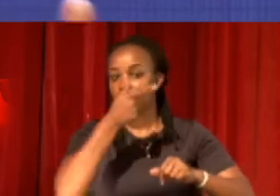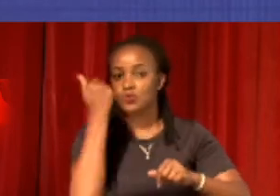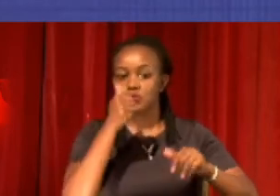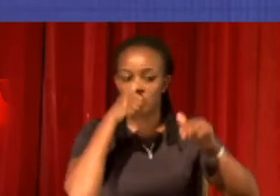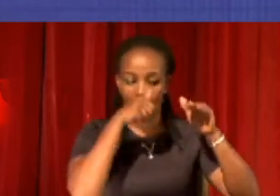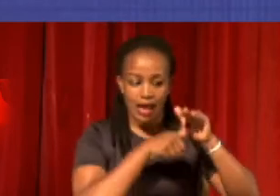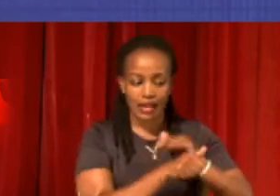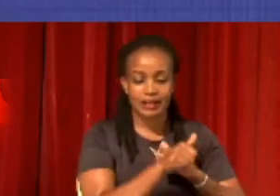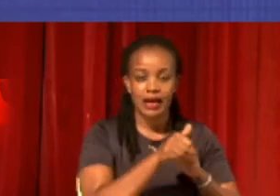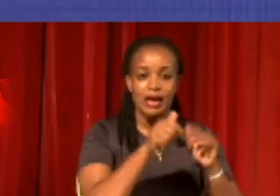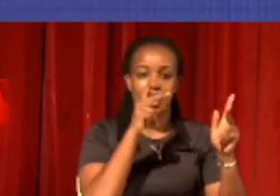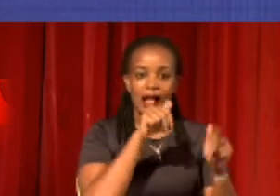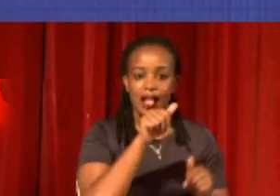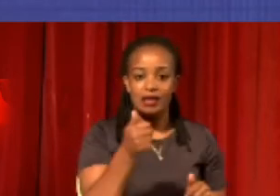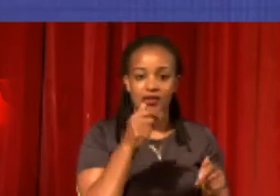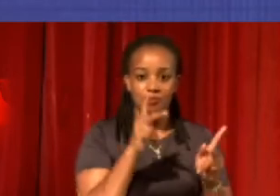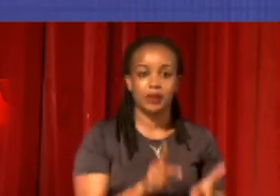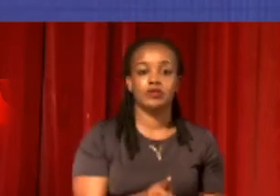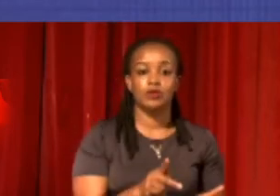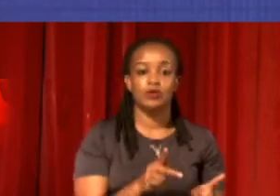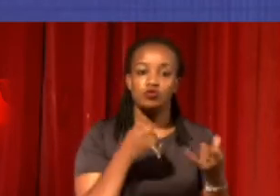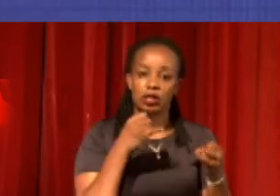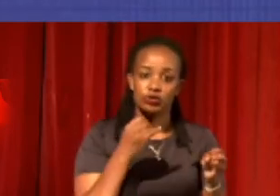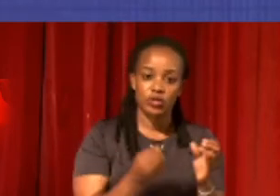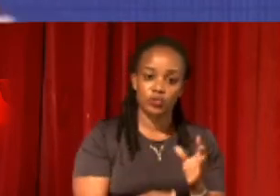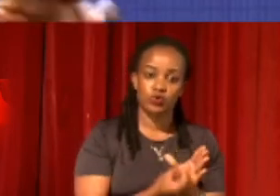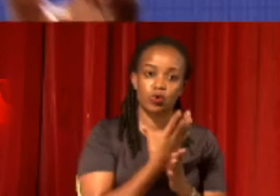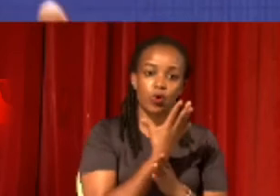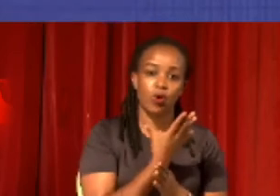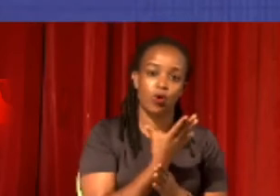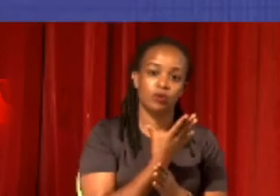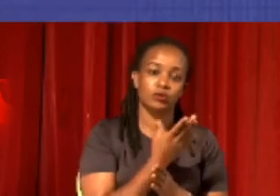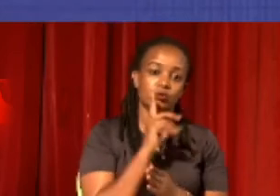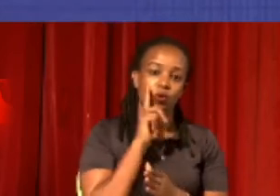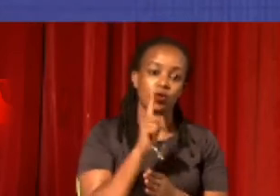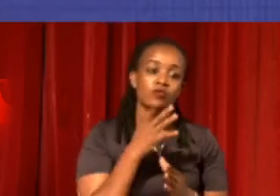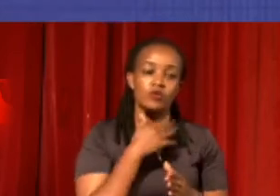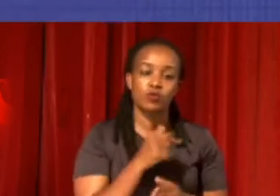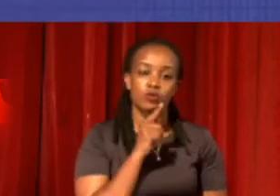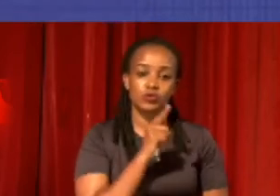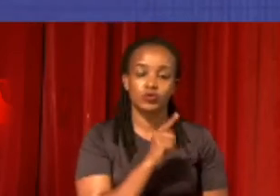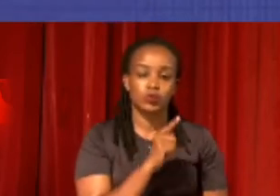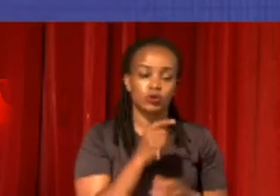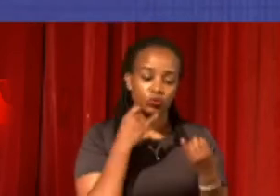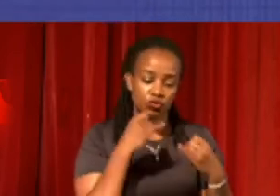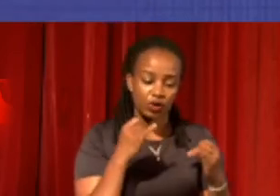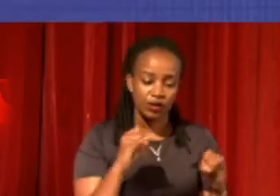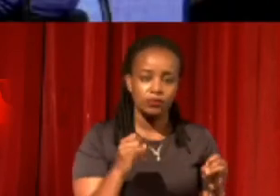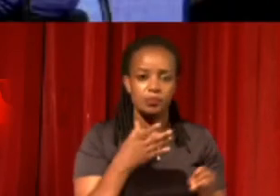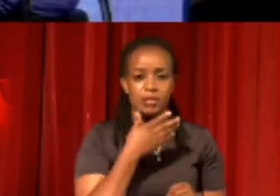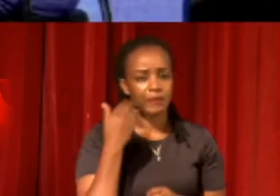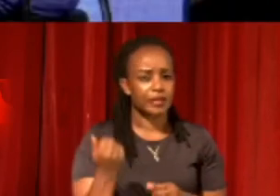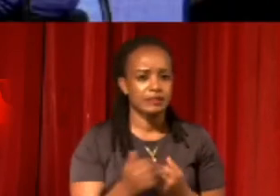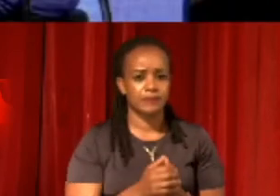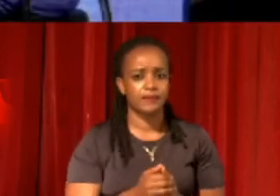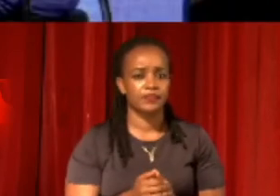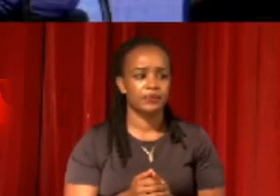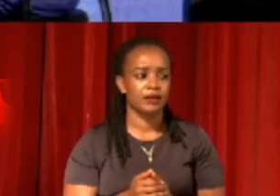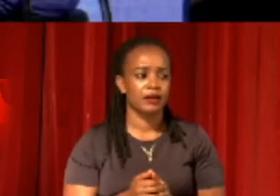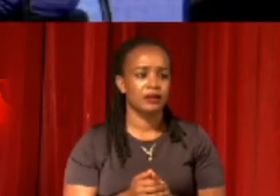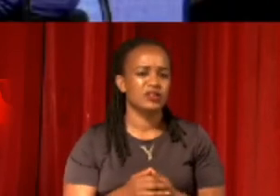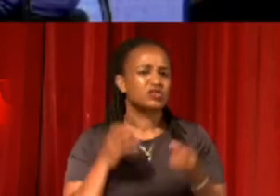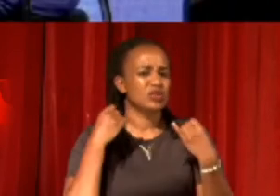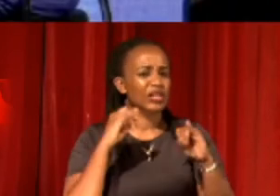else's wings, yes, yes. as you're trying to grow. Yeah. All right, so we'd like to keep you there in those wings. So, for a while. If an artist is at least a year,